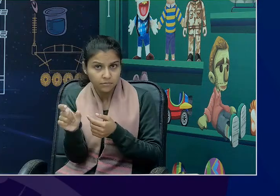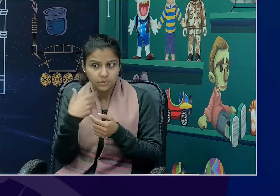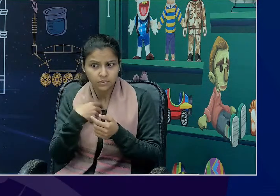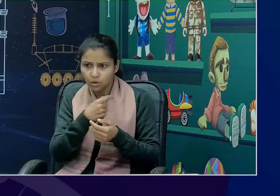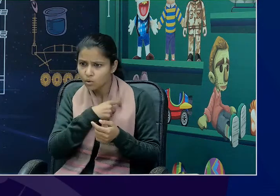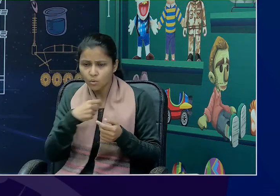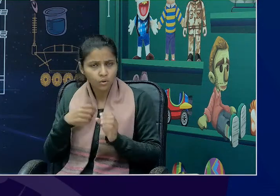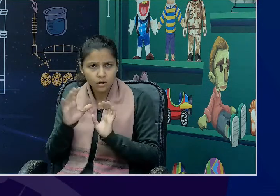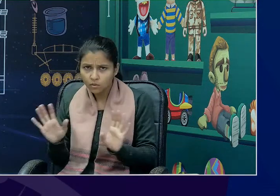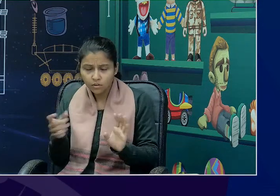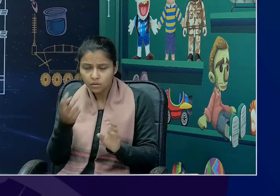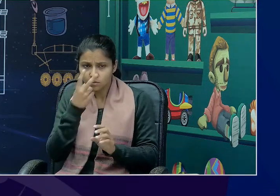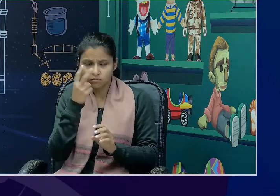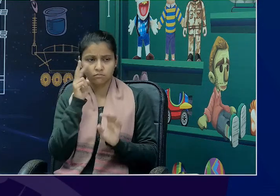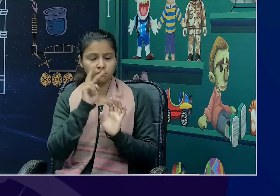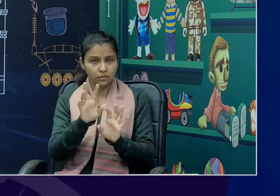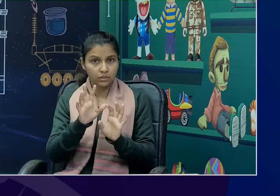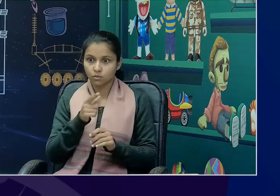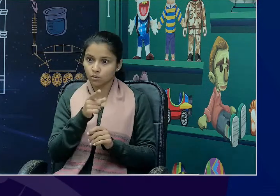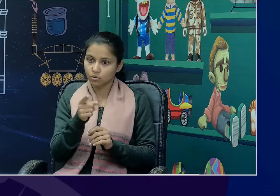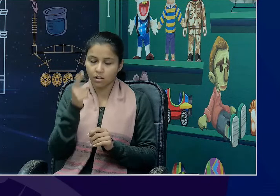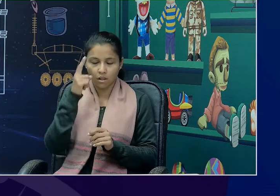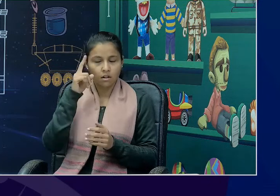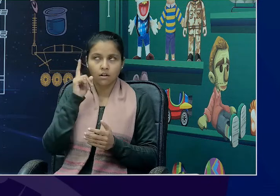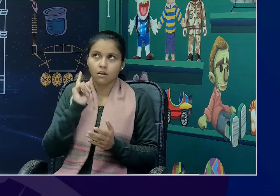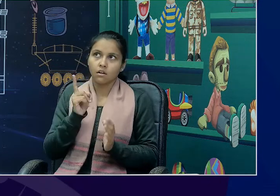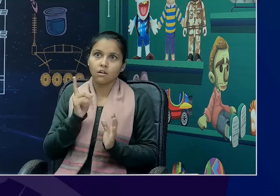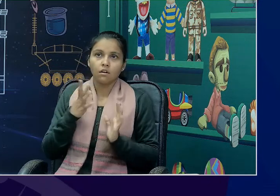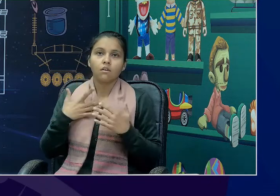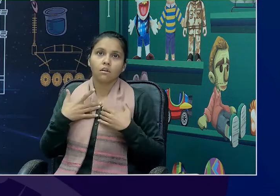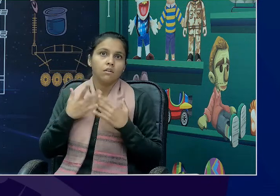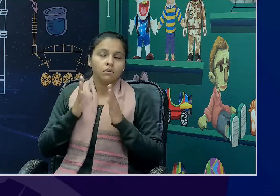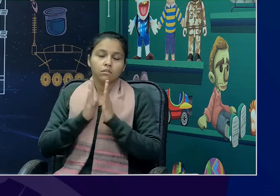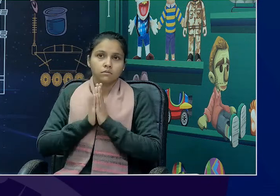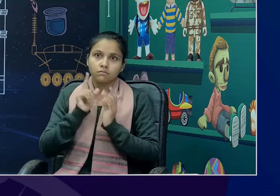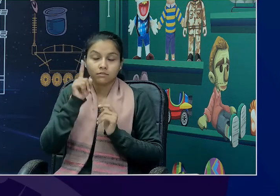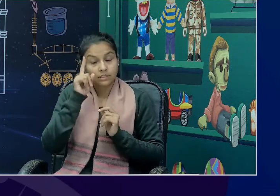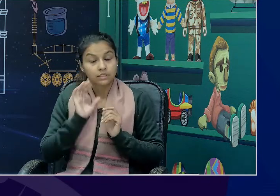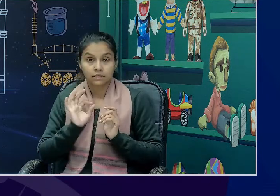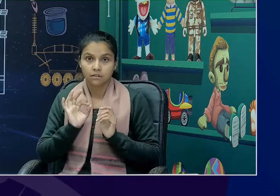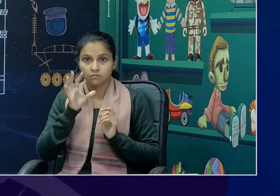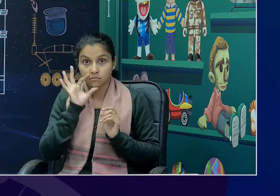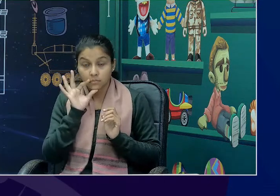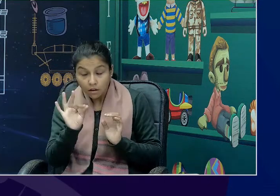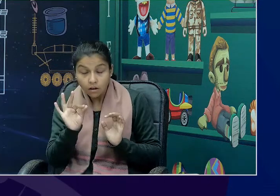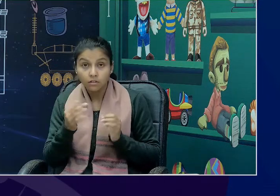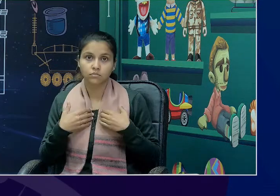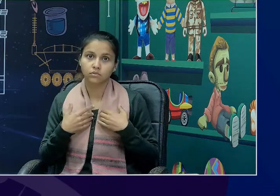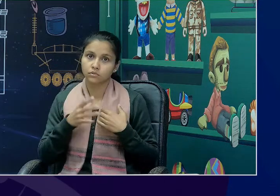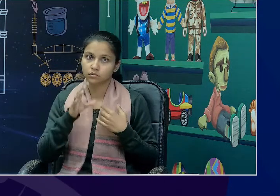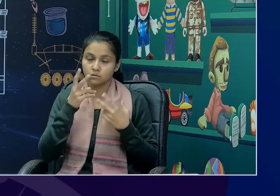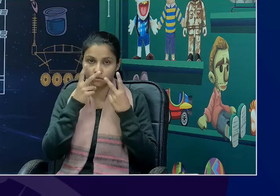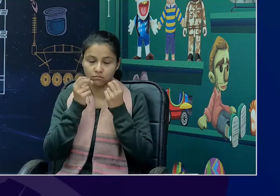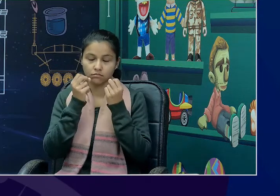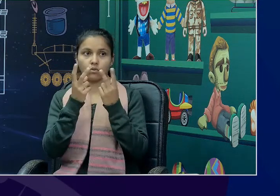So that thing he realized, that just a snake has made him realize that even though he's a doctor,